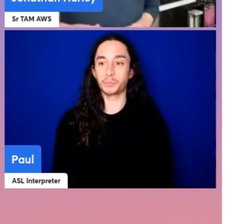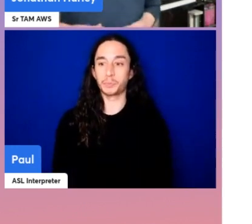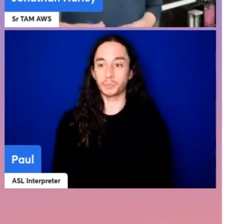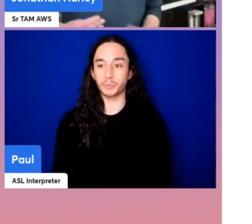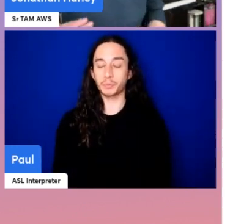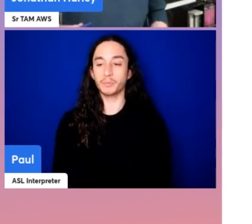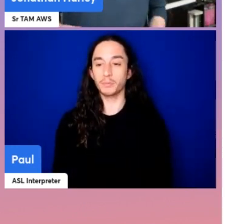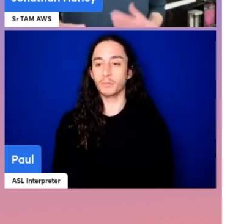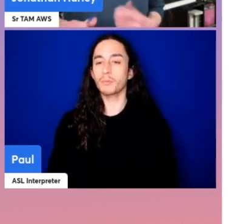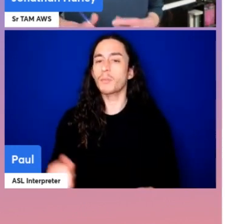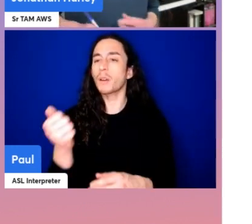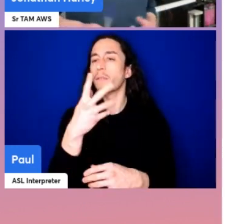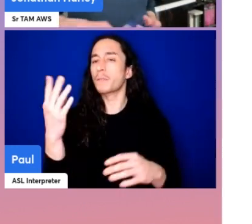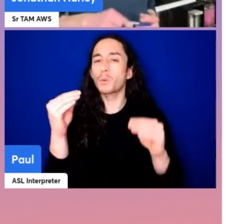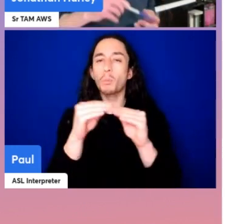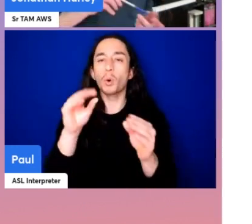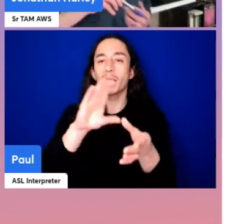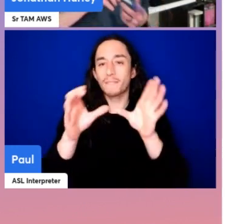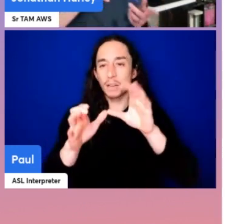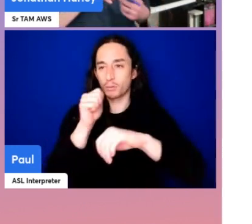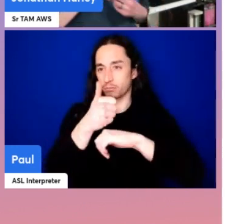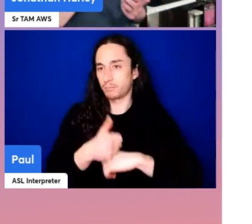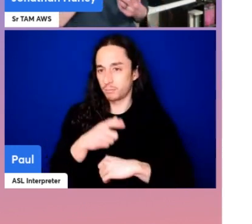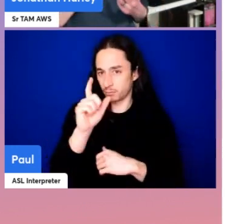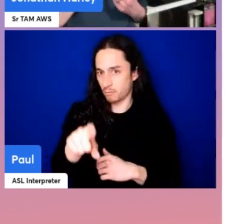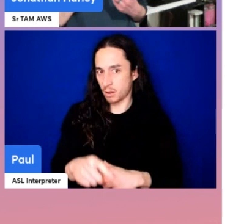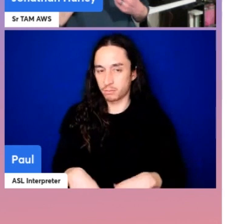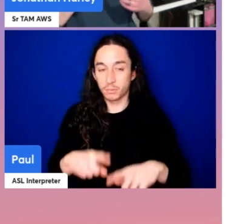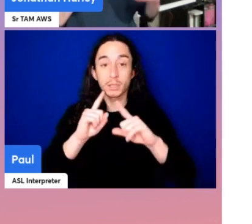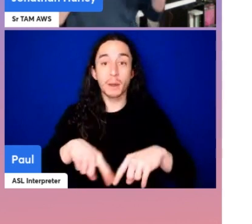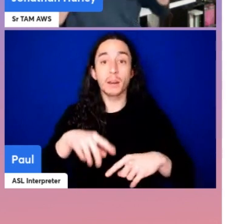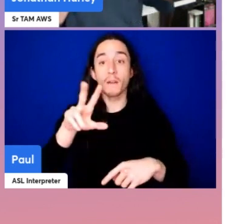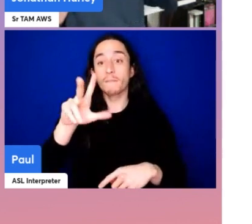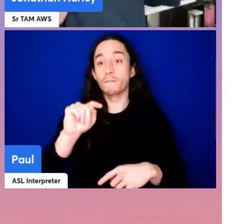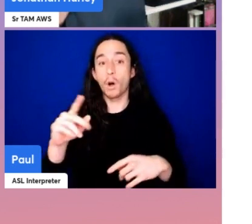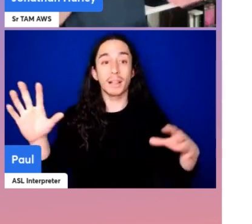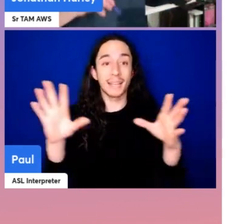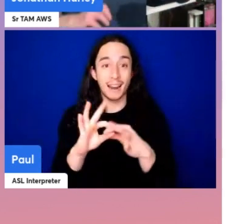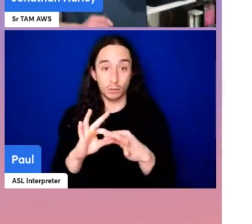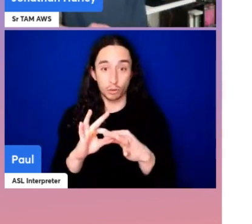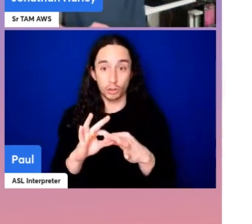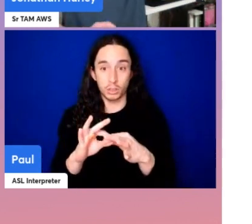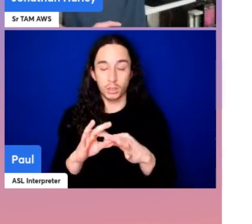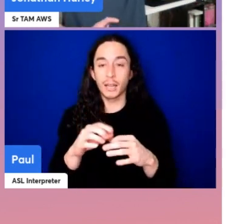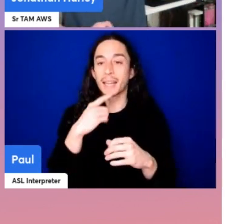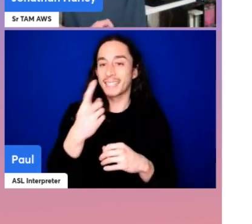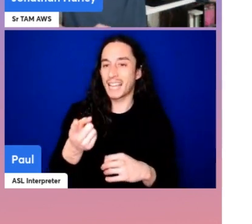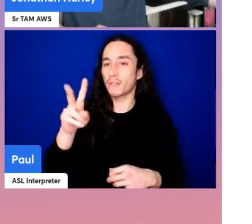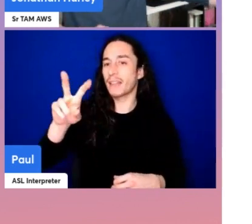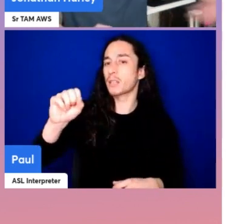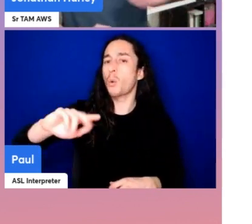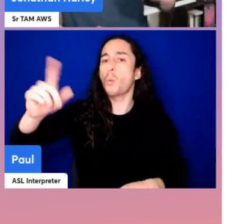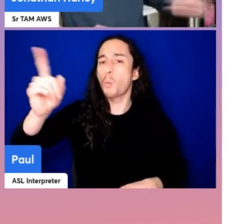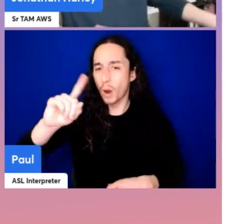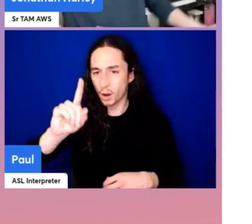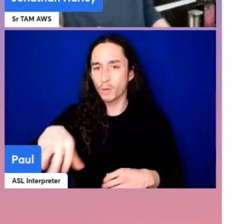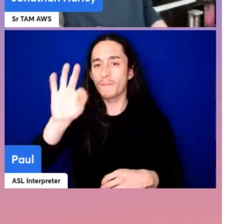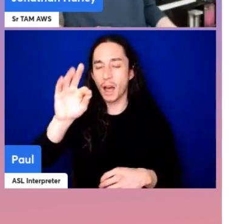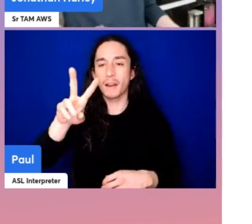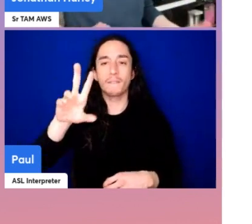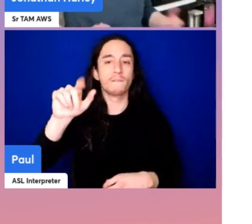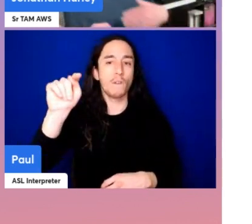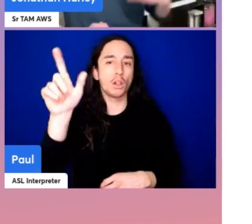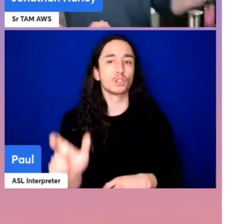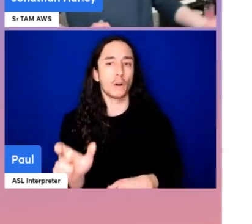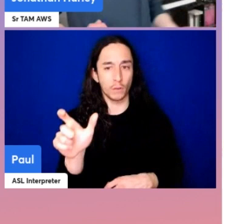additional configurations to get this off the ground. We're going to depend on a Vault connection, which tells VSO where to find the Vault server. In our case, it's running